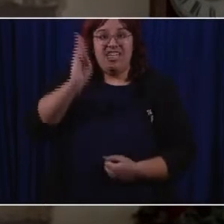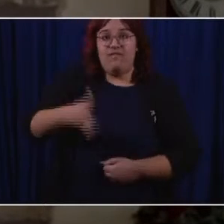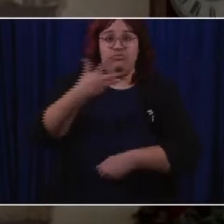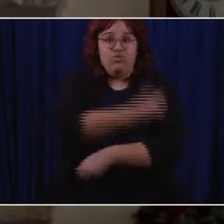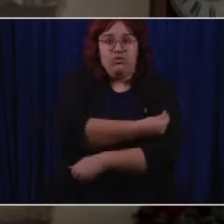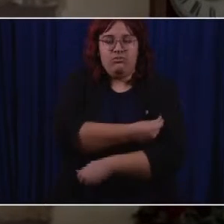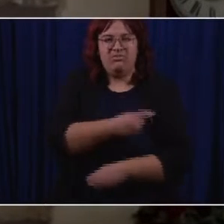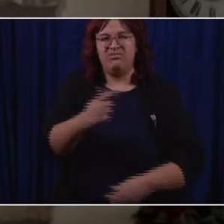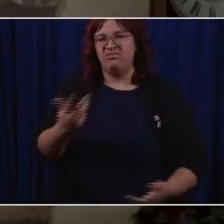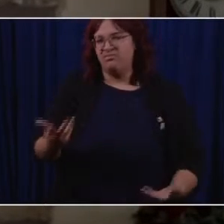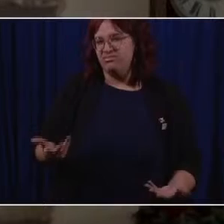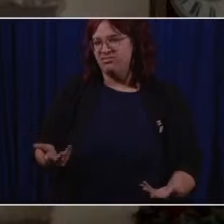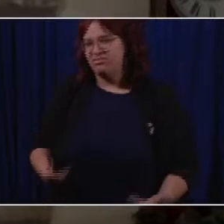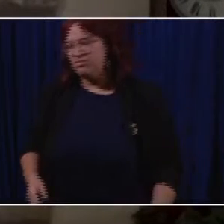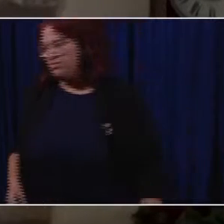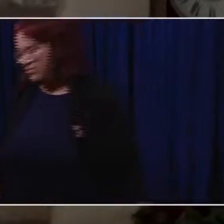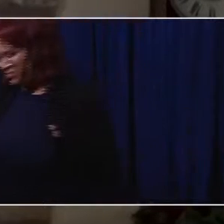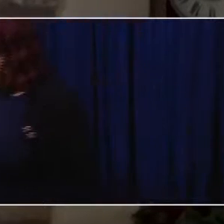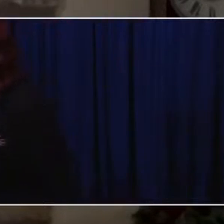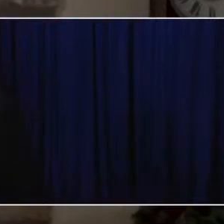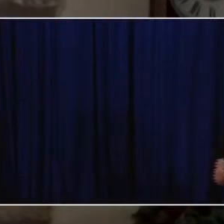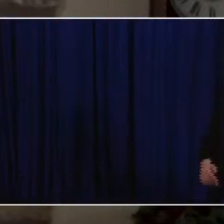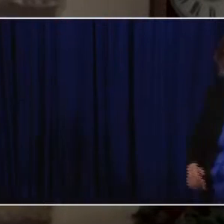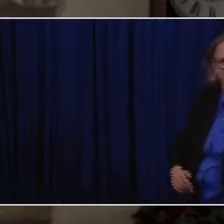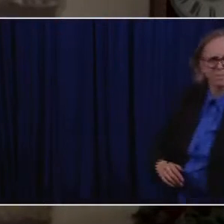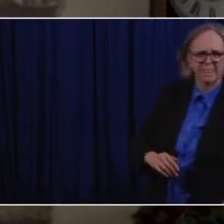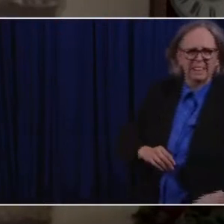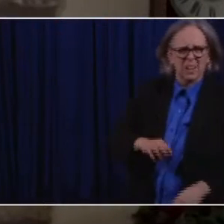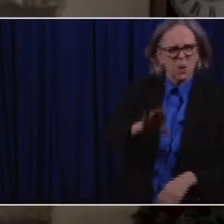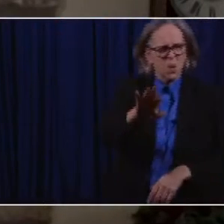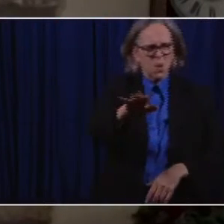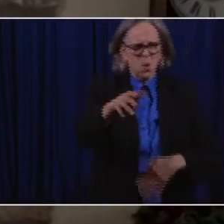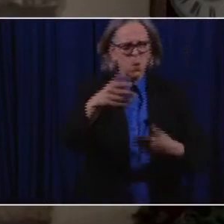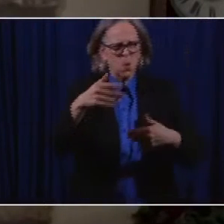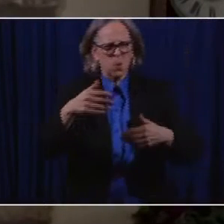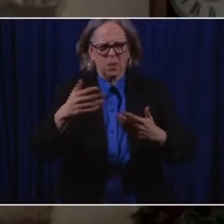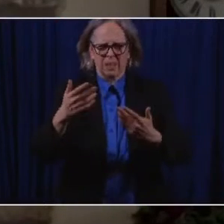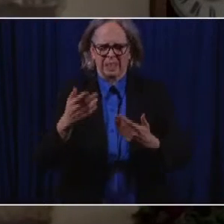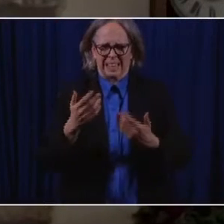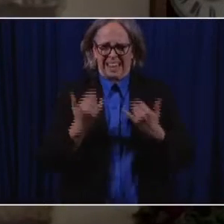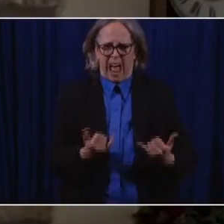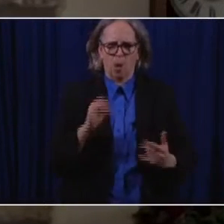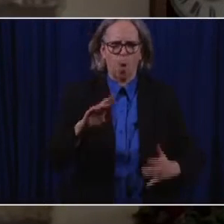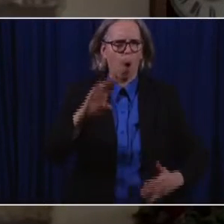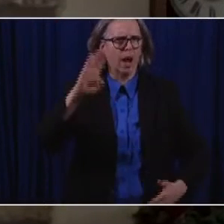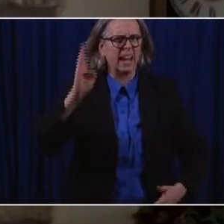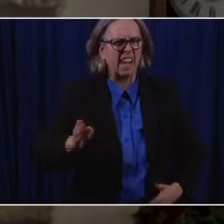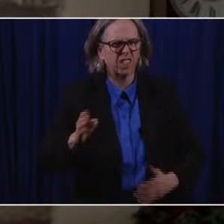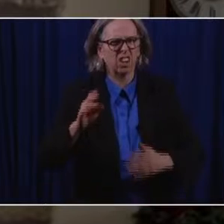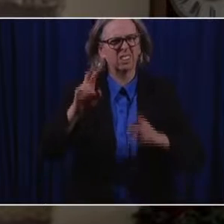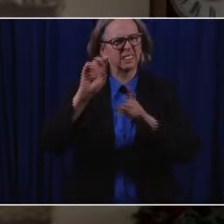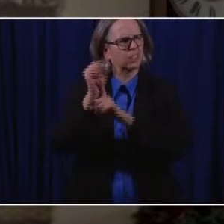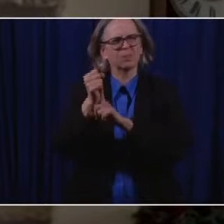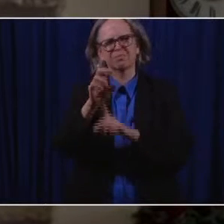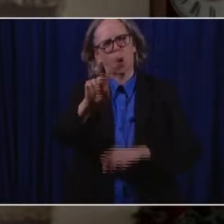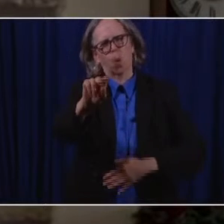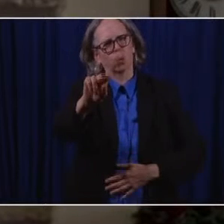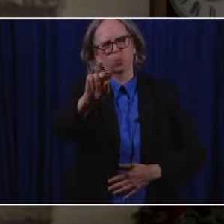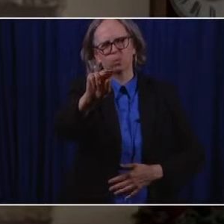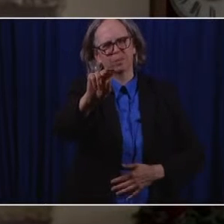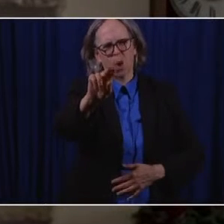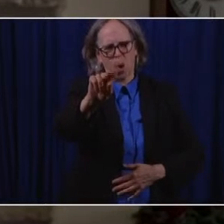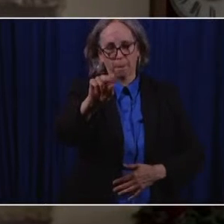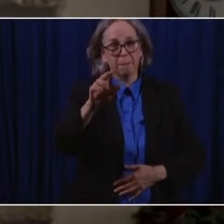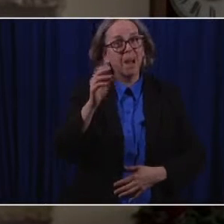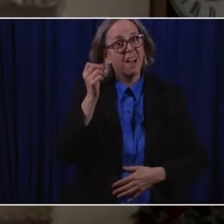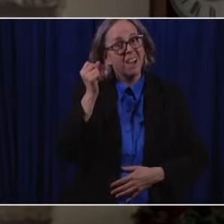think, a moral obligation to get this vaccine out just as quickly as we can. It's the right public policy.